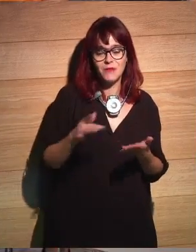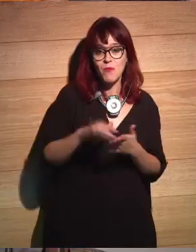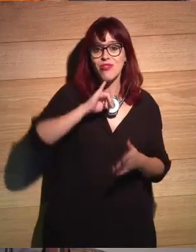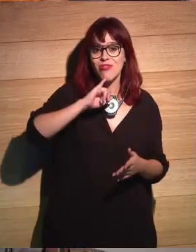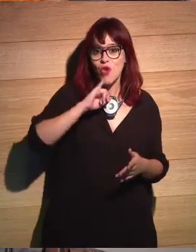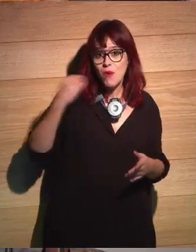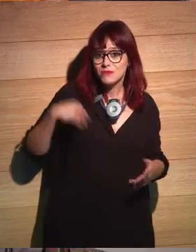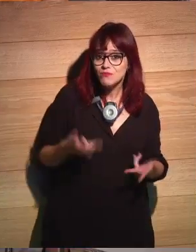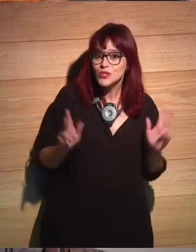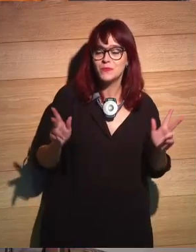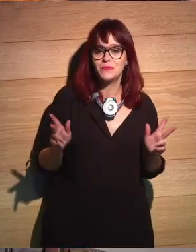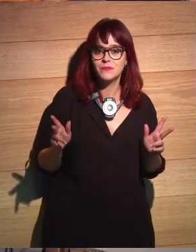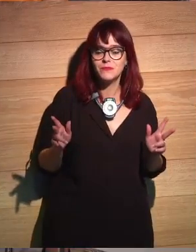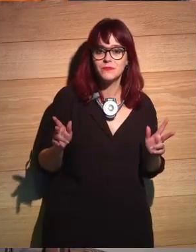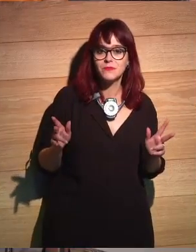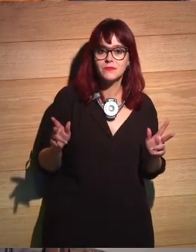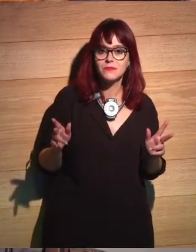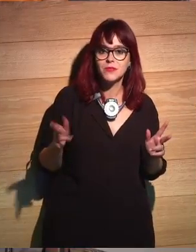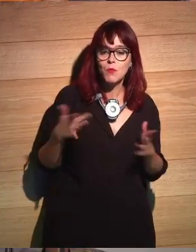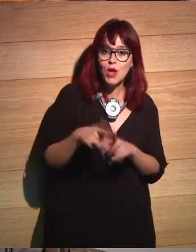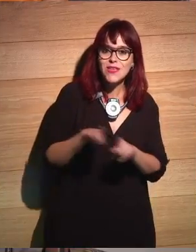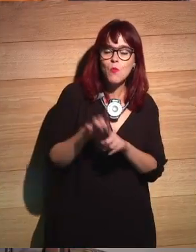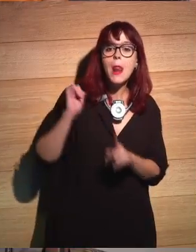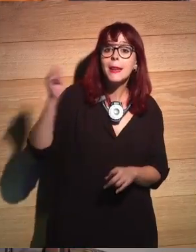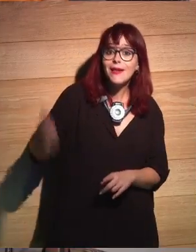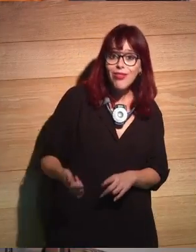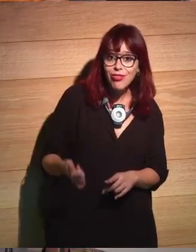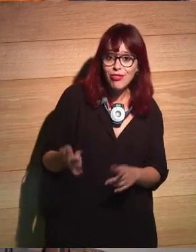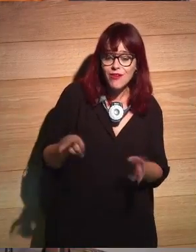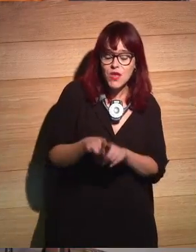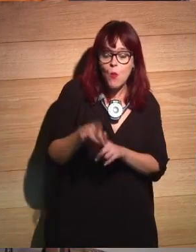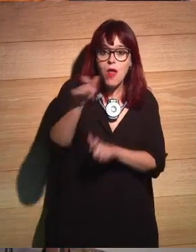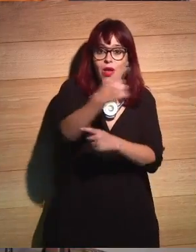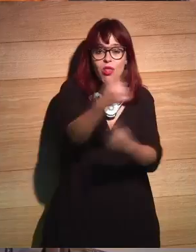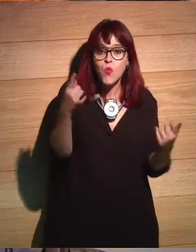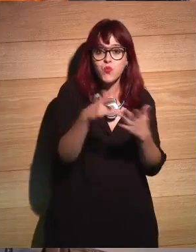and it's just the essence of the human being written down with the great